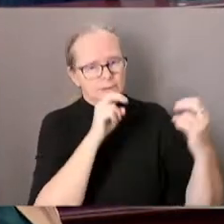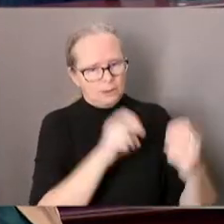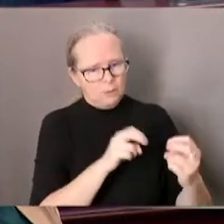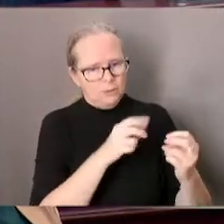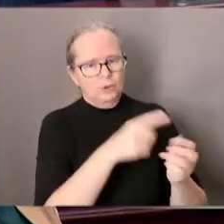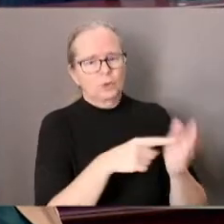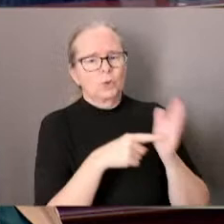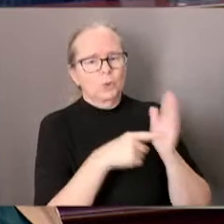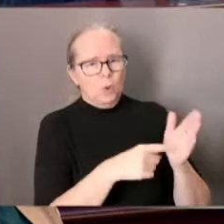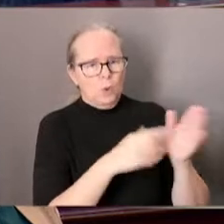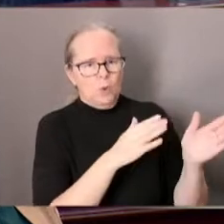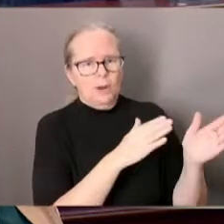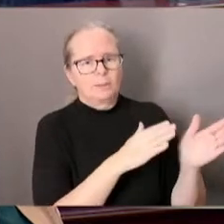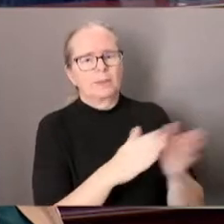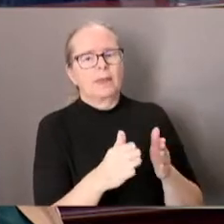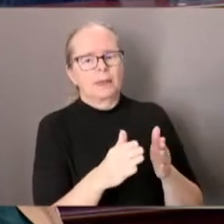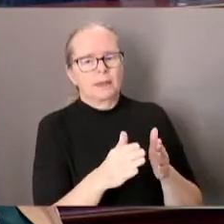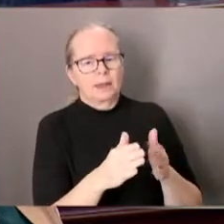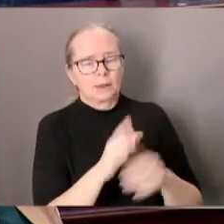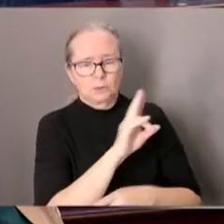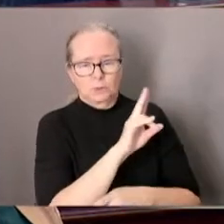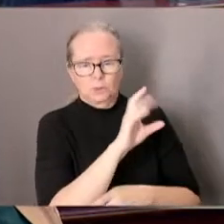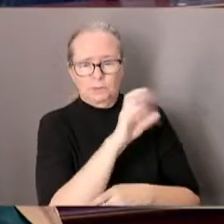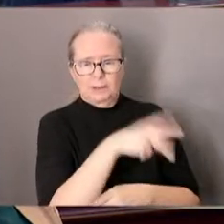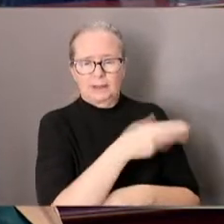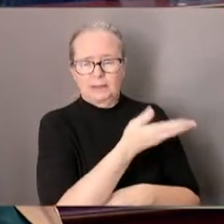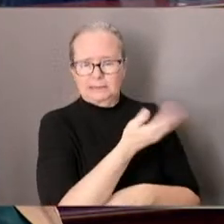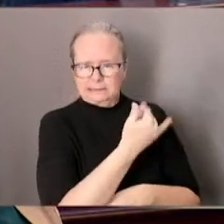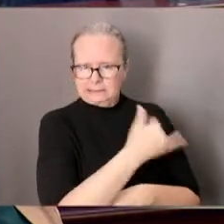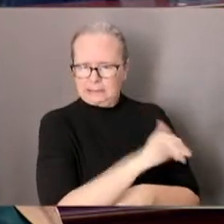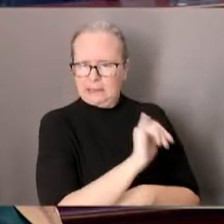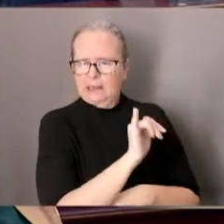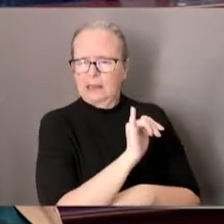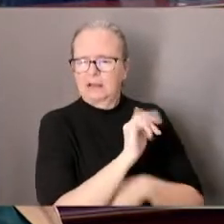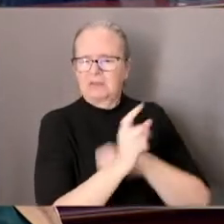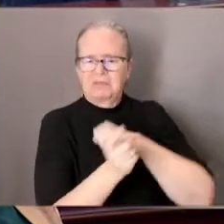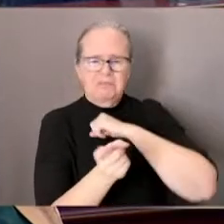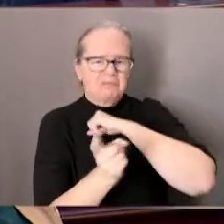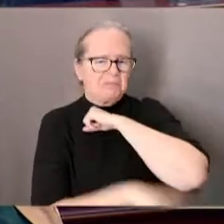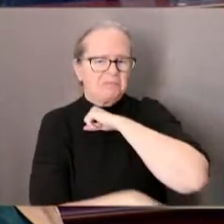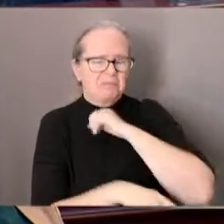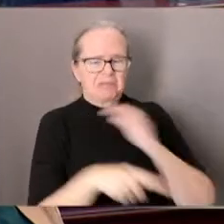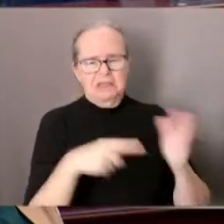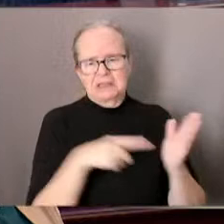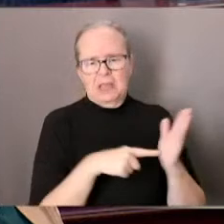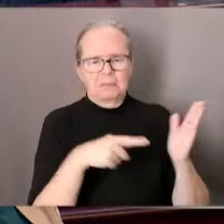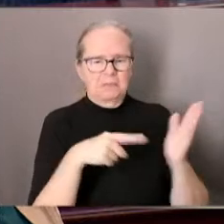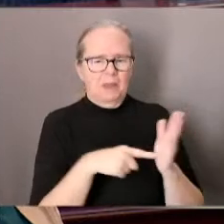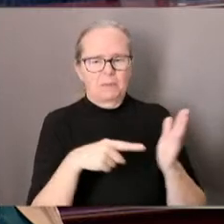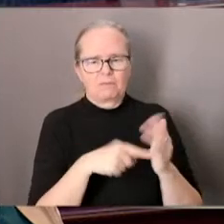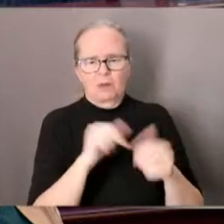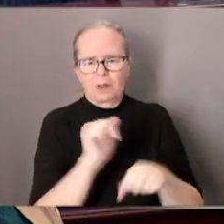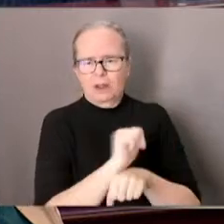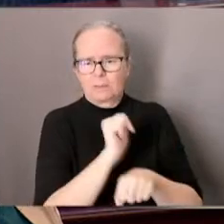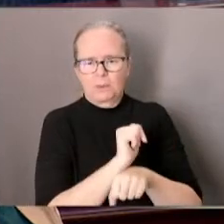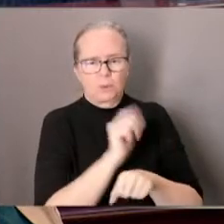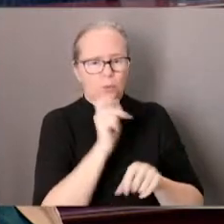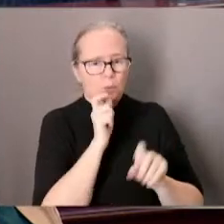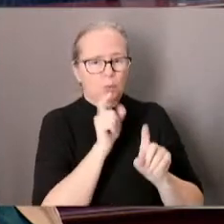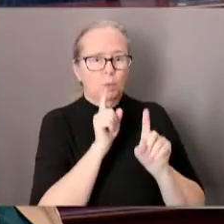additional unnecessary billions of dollars in debt on albertans pursuing post-secondary through unprecedented funding cuts and